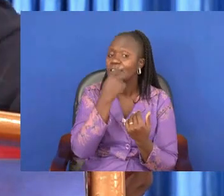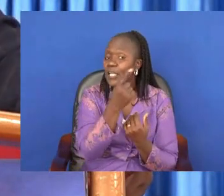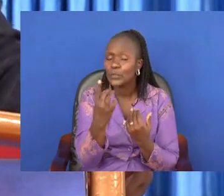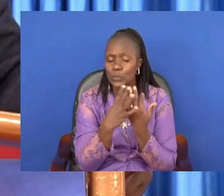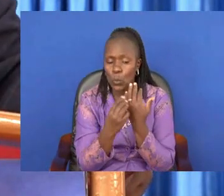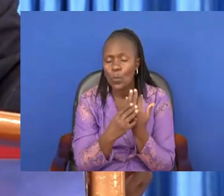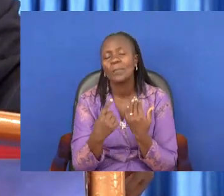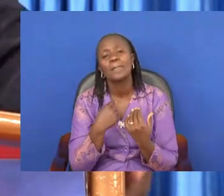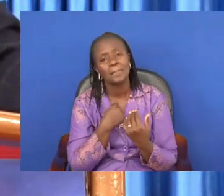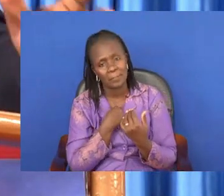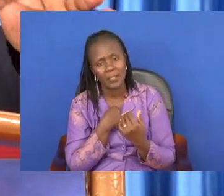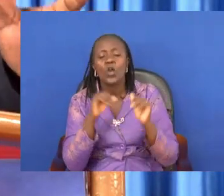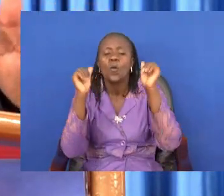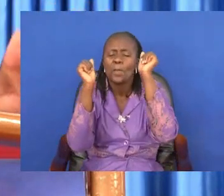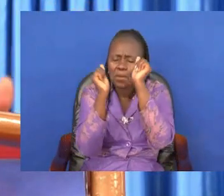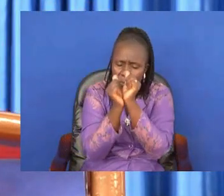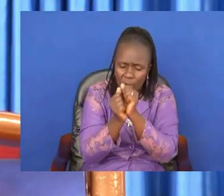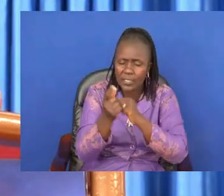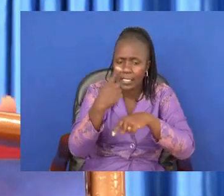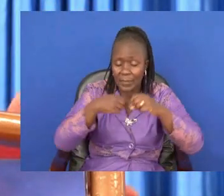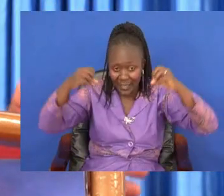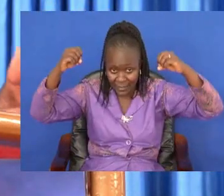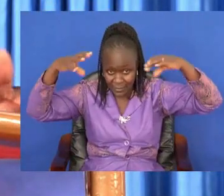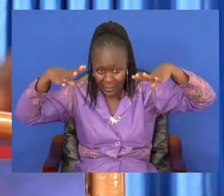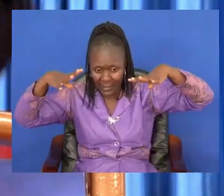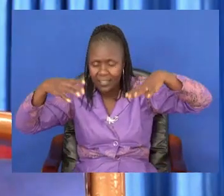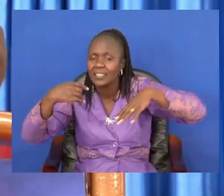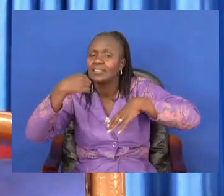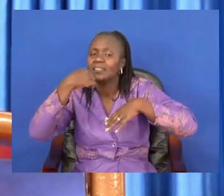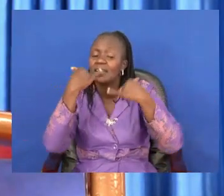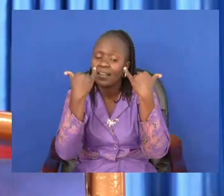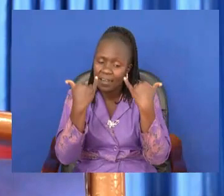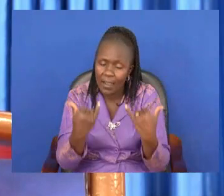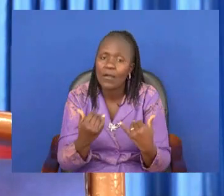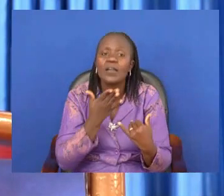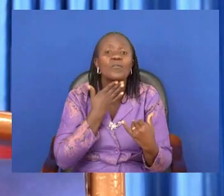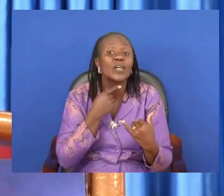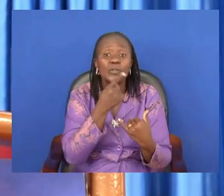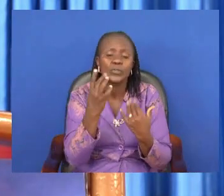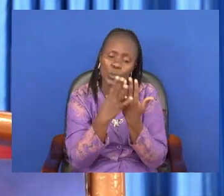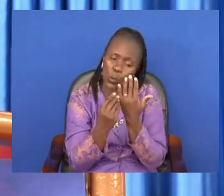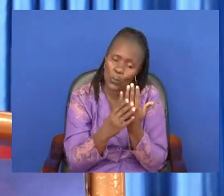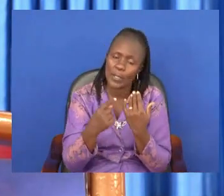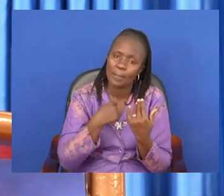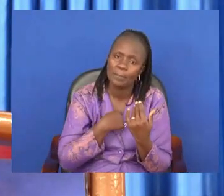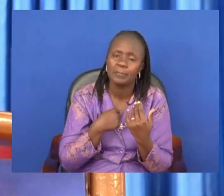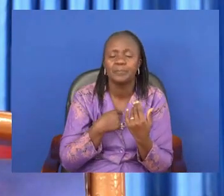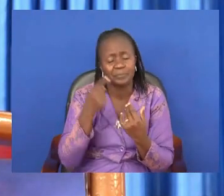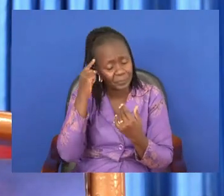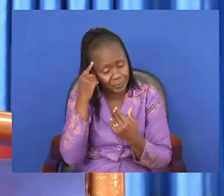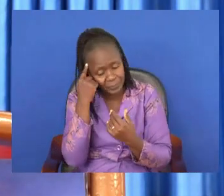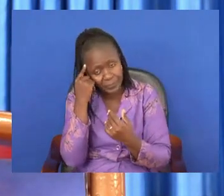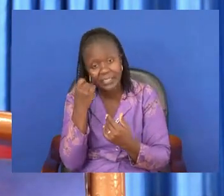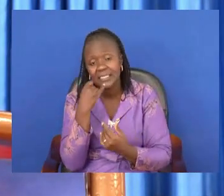to imitate me. Now Paul is coming out very clear here. He's saying, now I want you to imitate me. And what comes into my